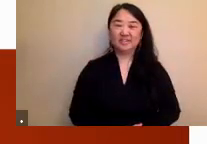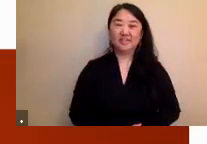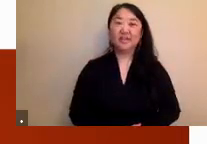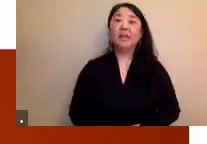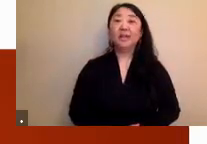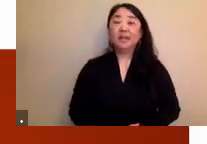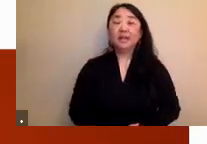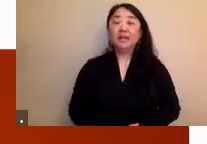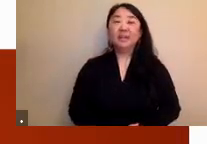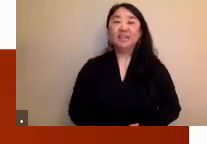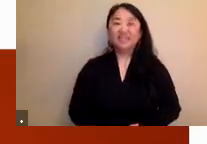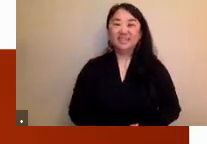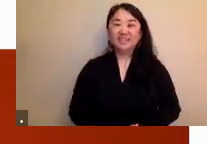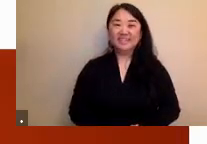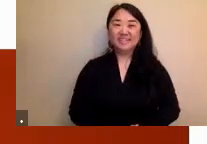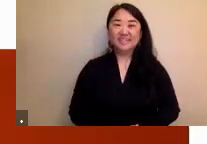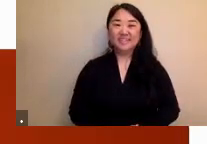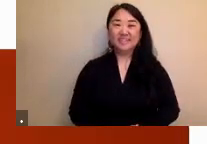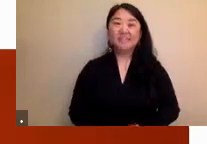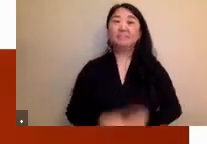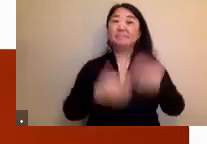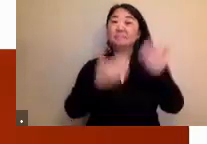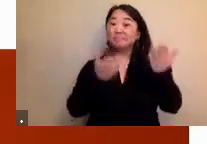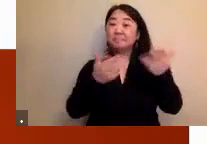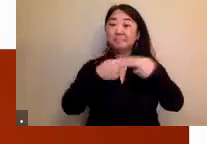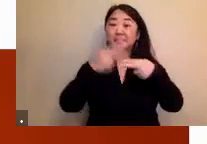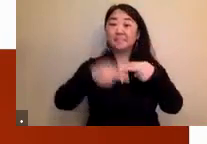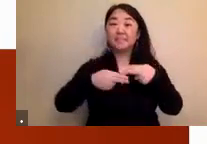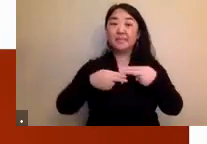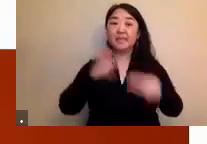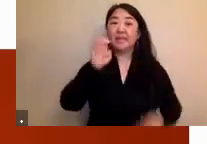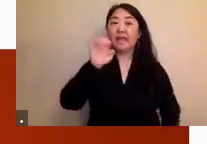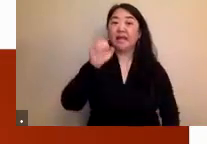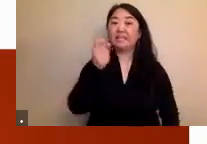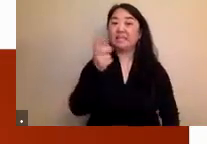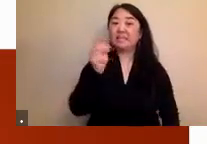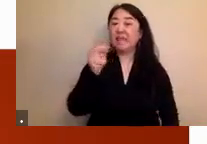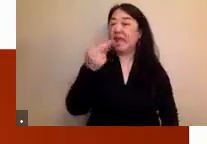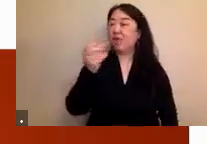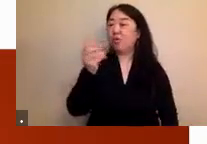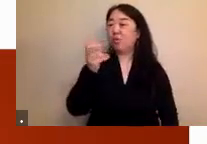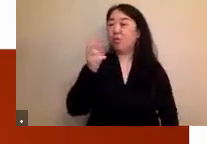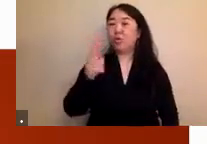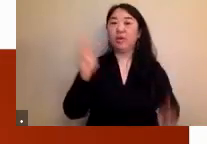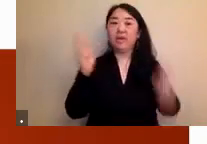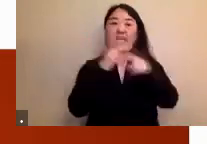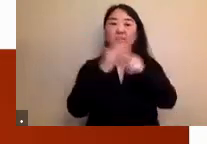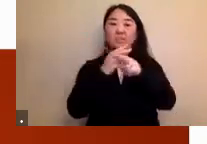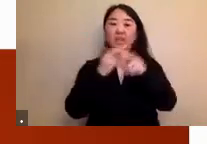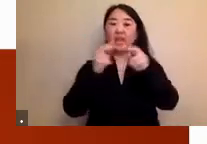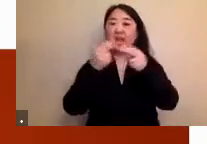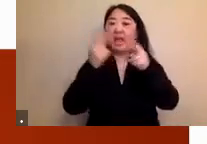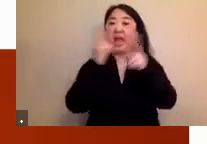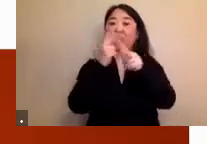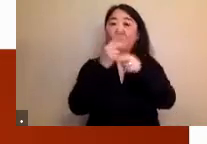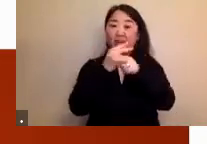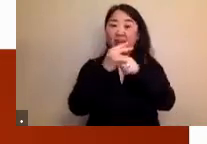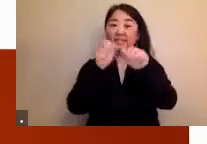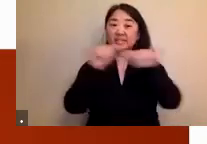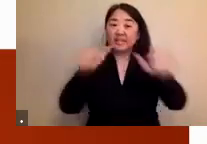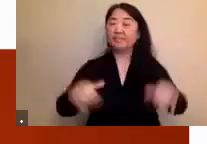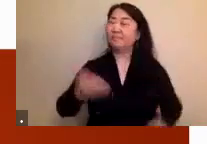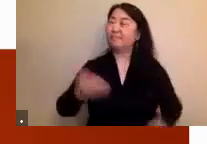So here goes the Eisenhower interstate system. So in the 1950s and